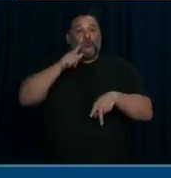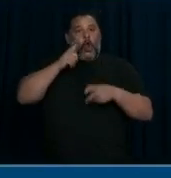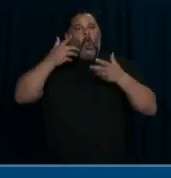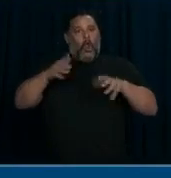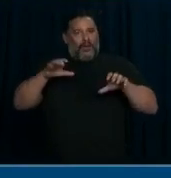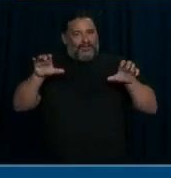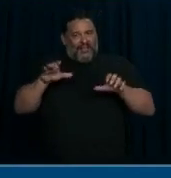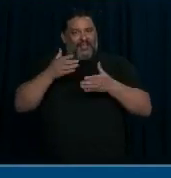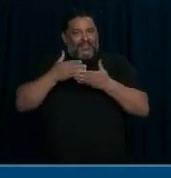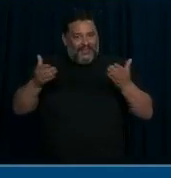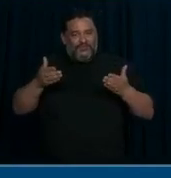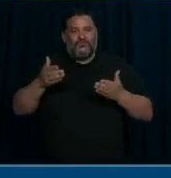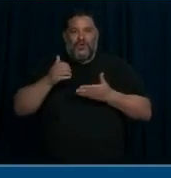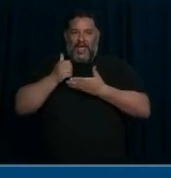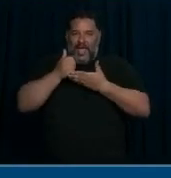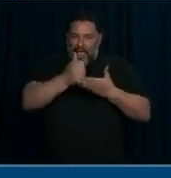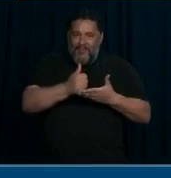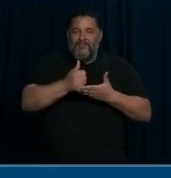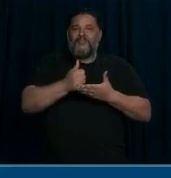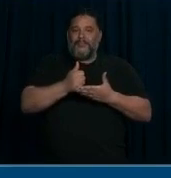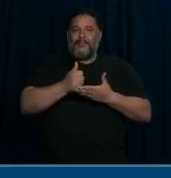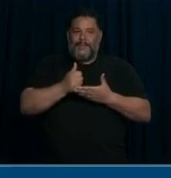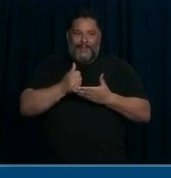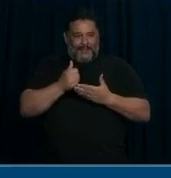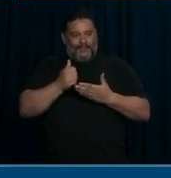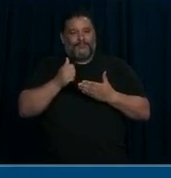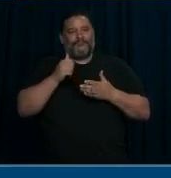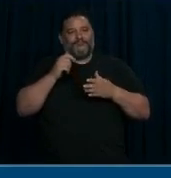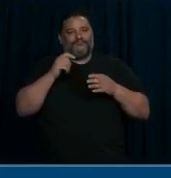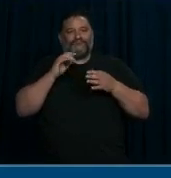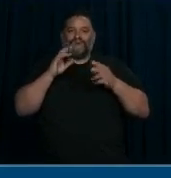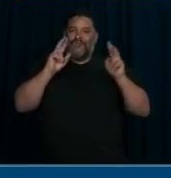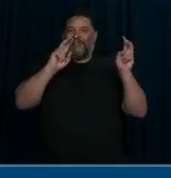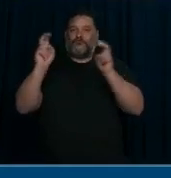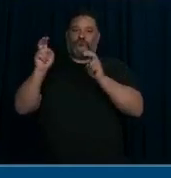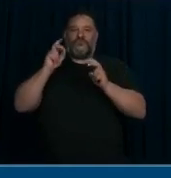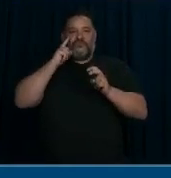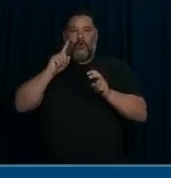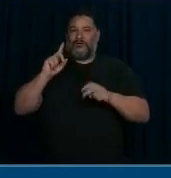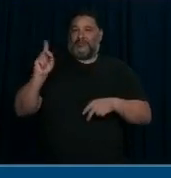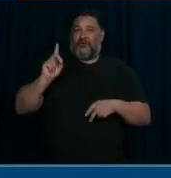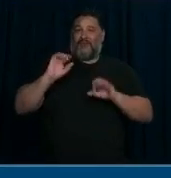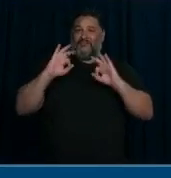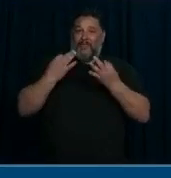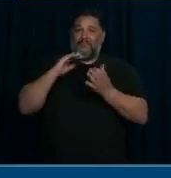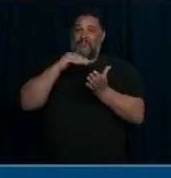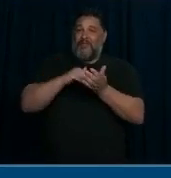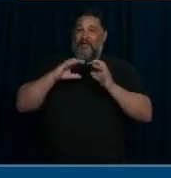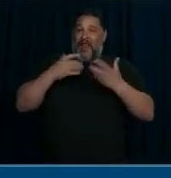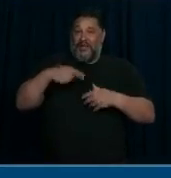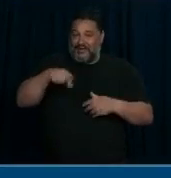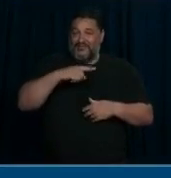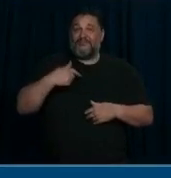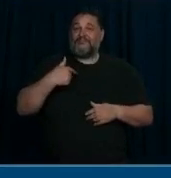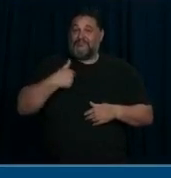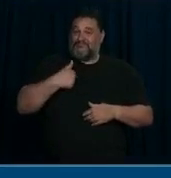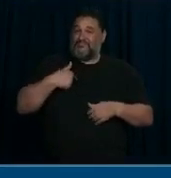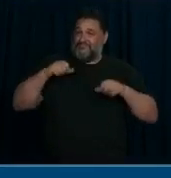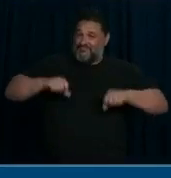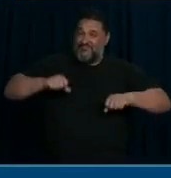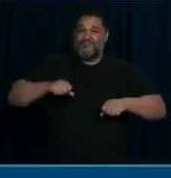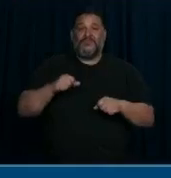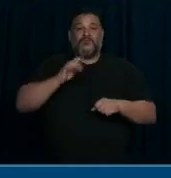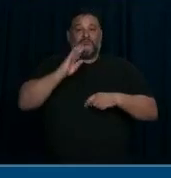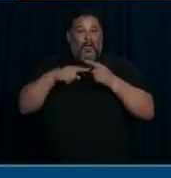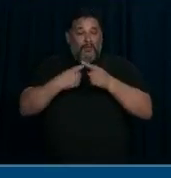the ball for the critical issues facing middle-class families. And my ability to do that, along with talking about my experience